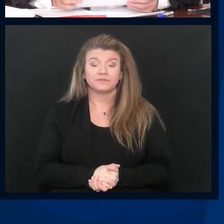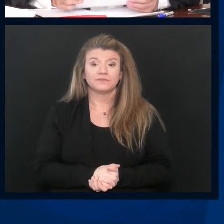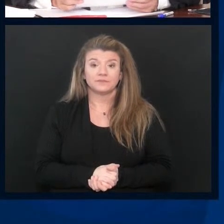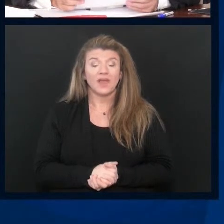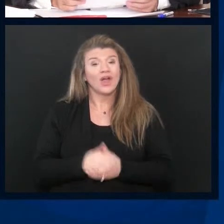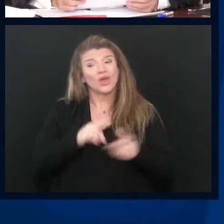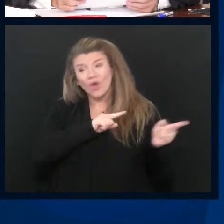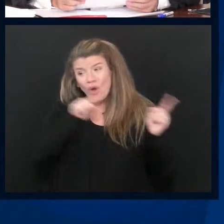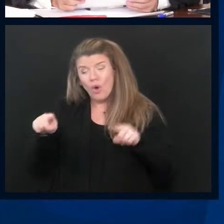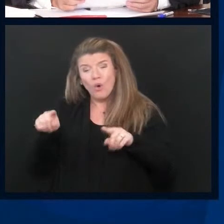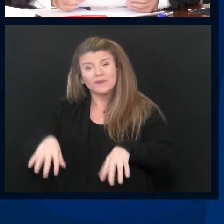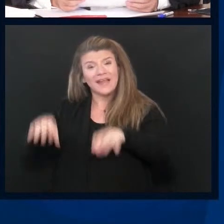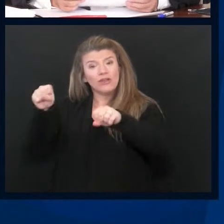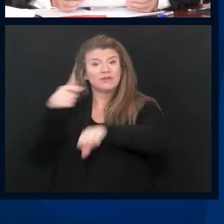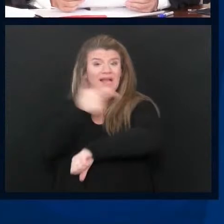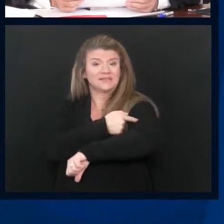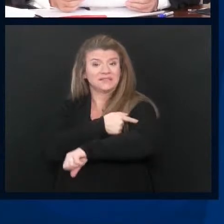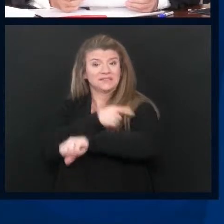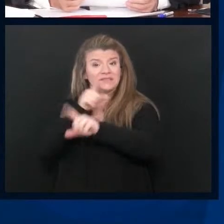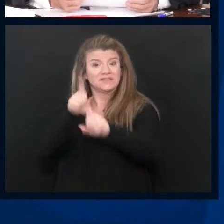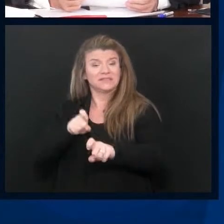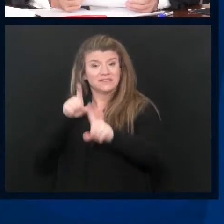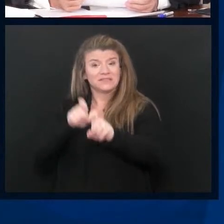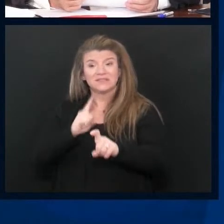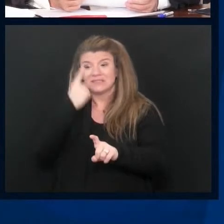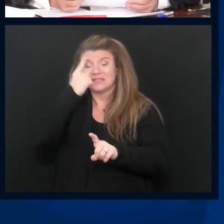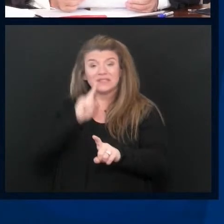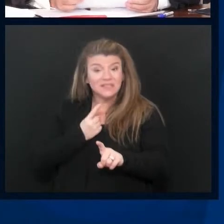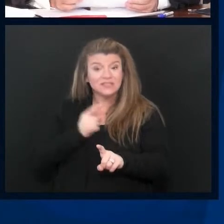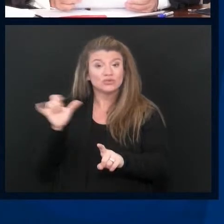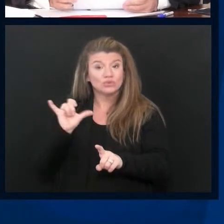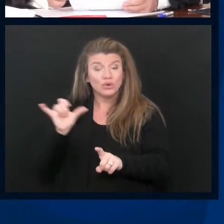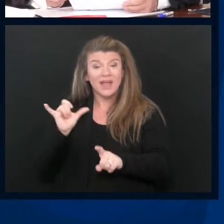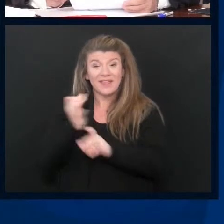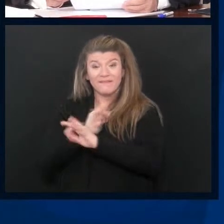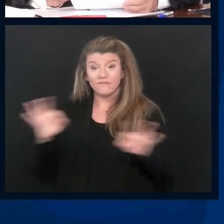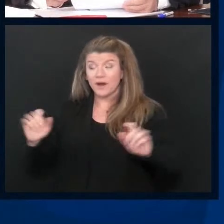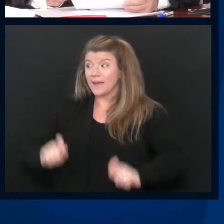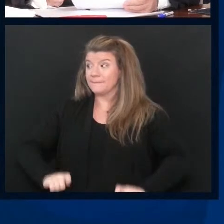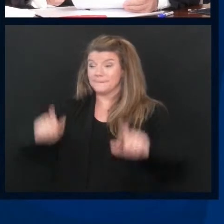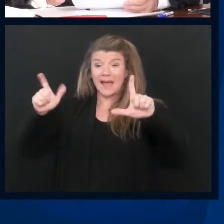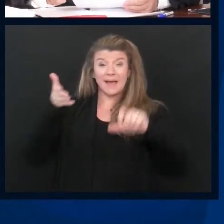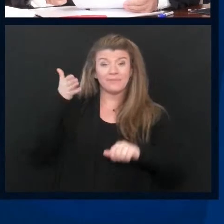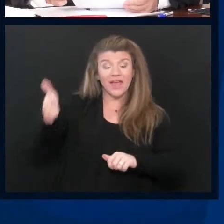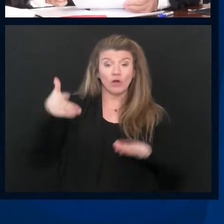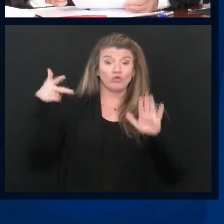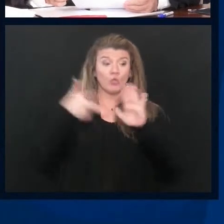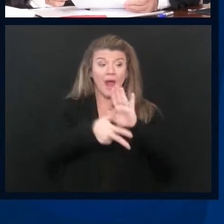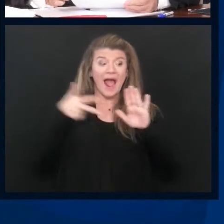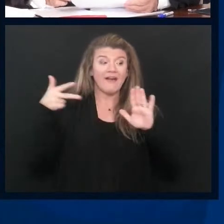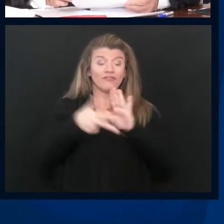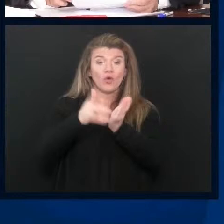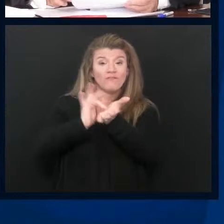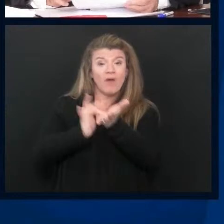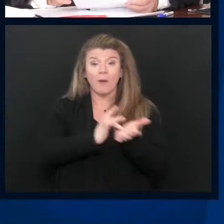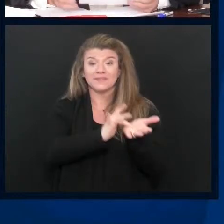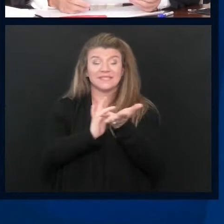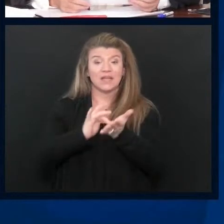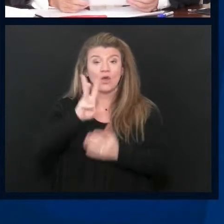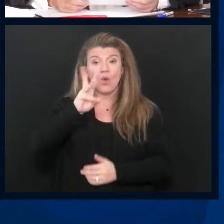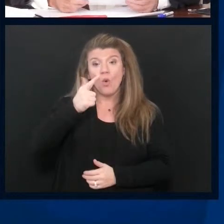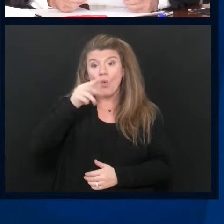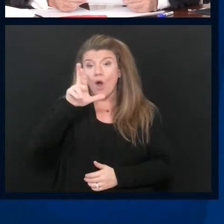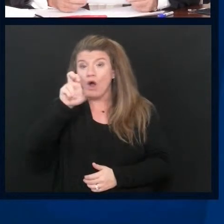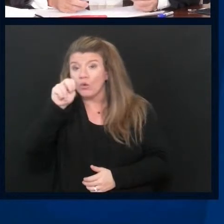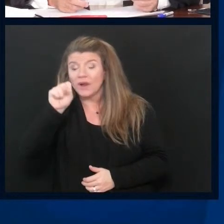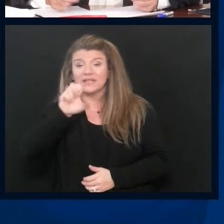West Virginia. You know, it's free. The testing map's all up there. The drive-through pharmacy testing with Walgreens and Frith has